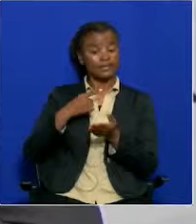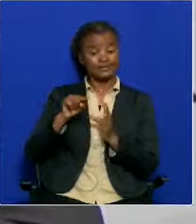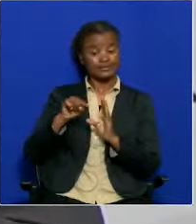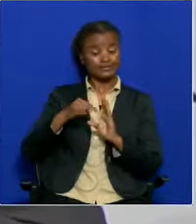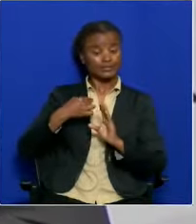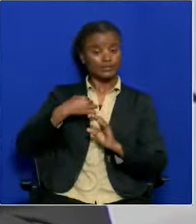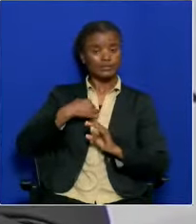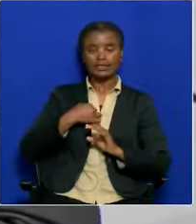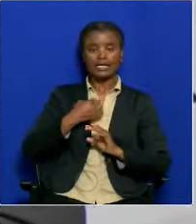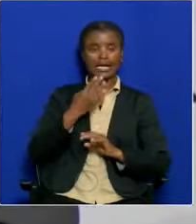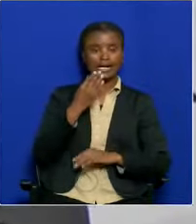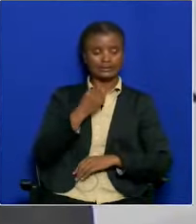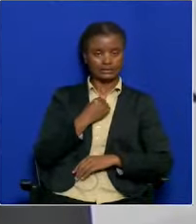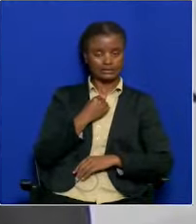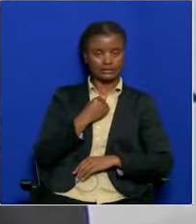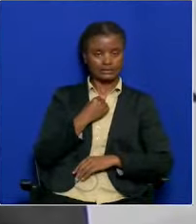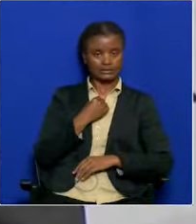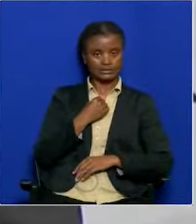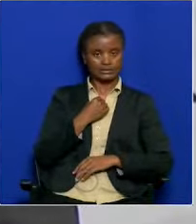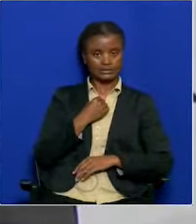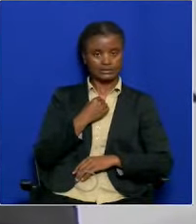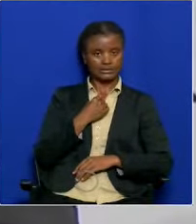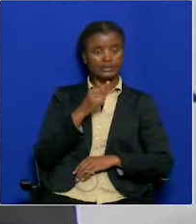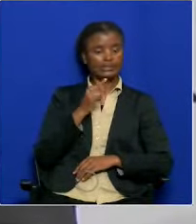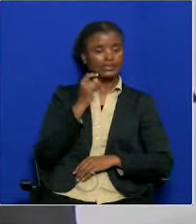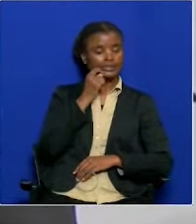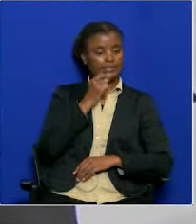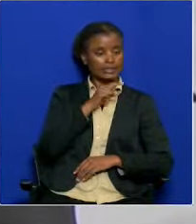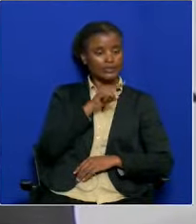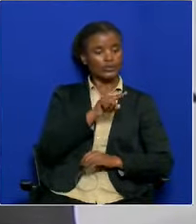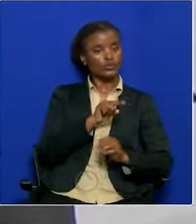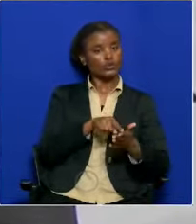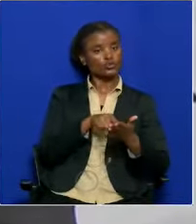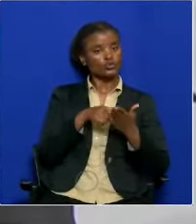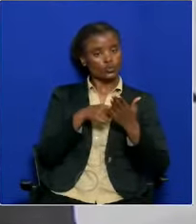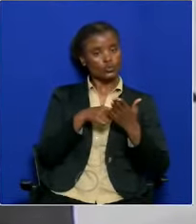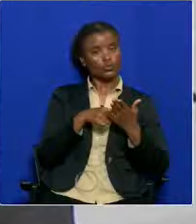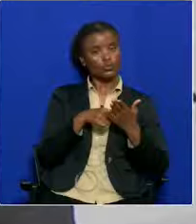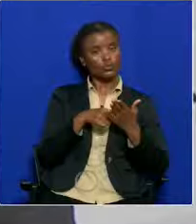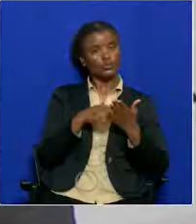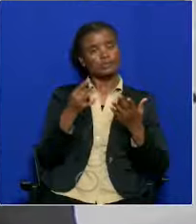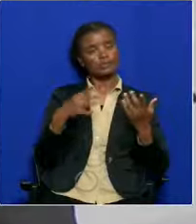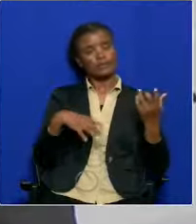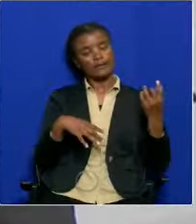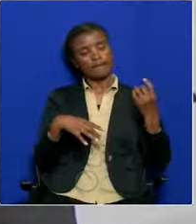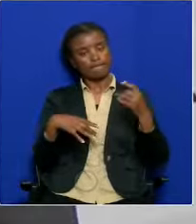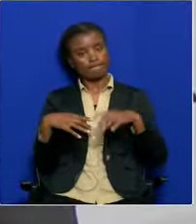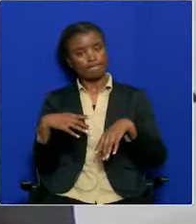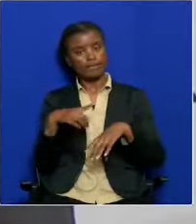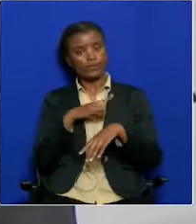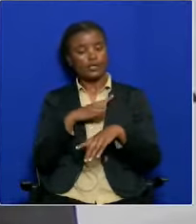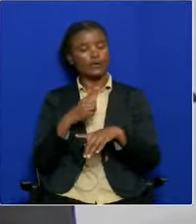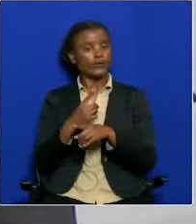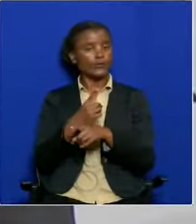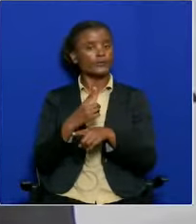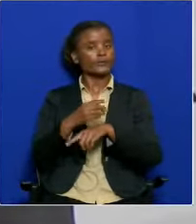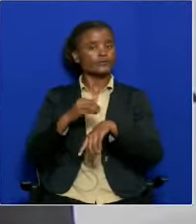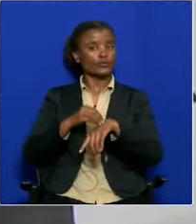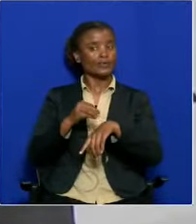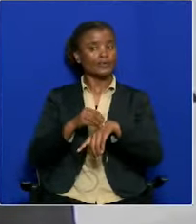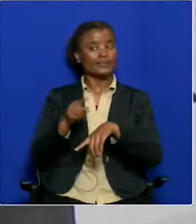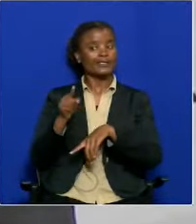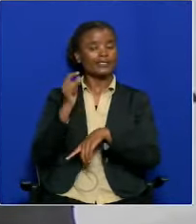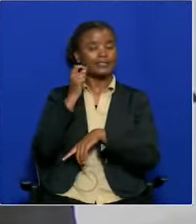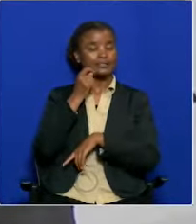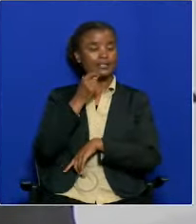say it is reflecting now and then. Always they are giving him problem and say they are paid, they show him invoice,